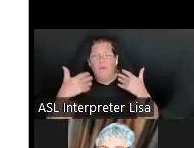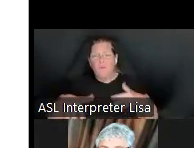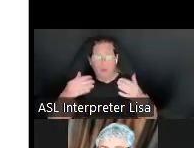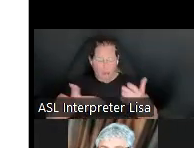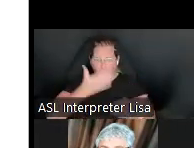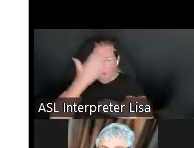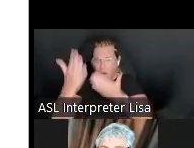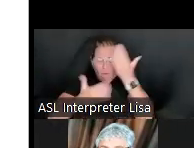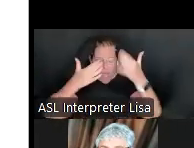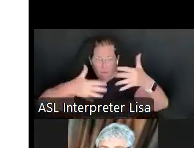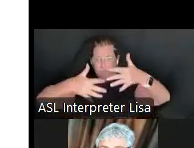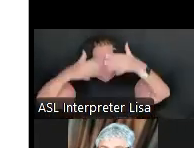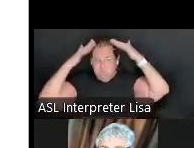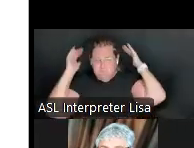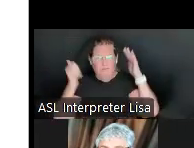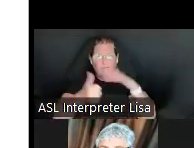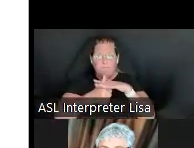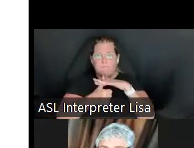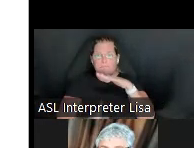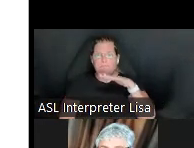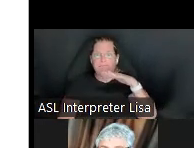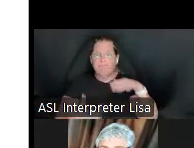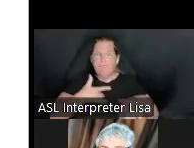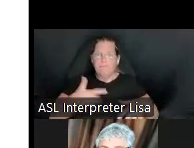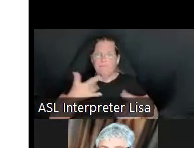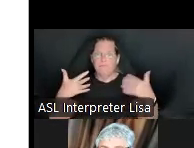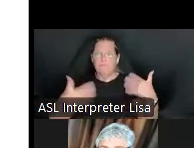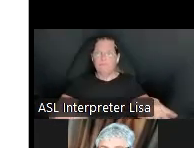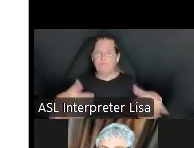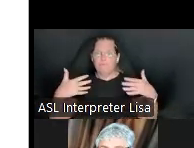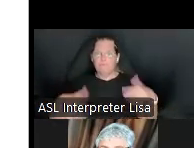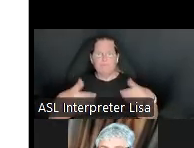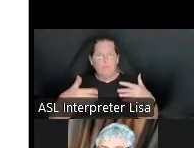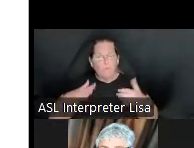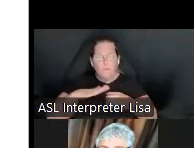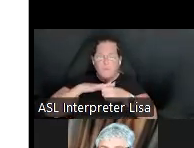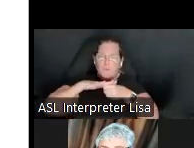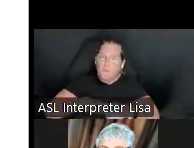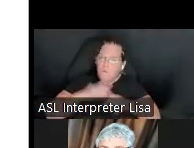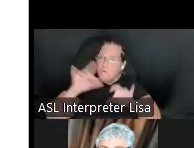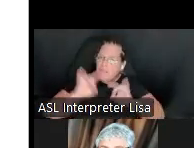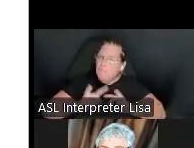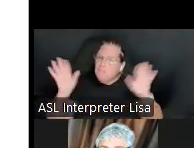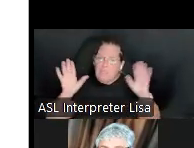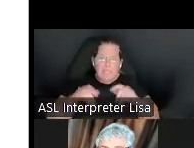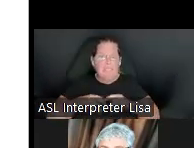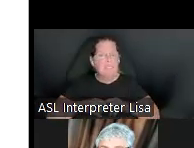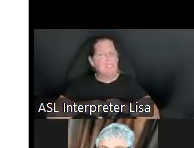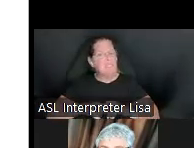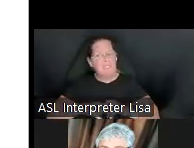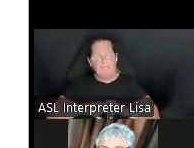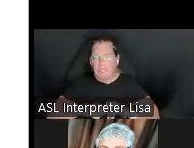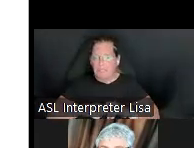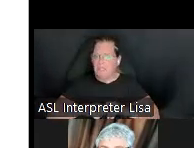imagine as life goes on, the stress that people feel with changing